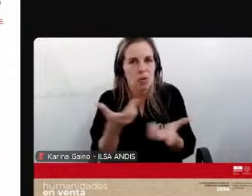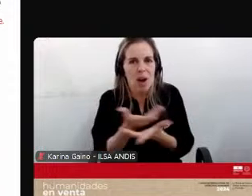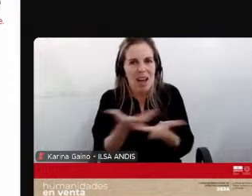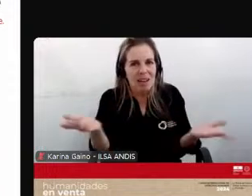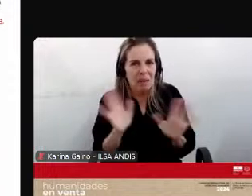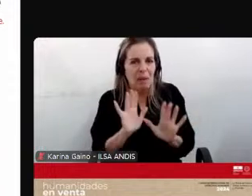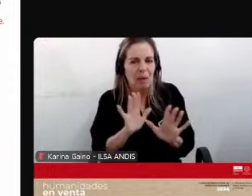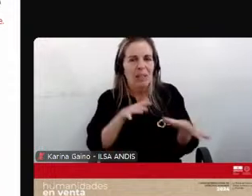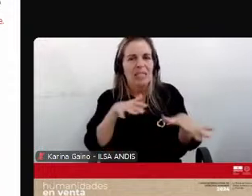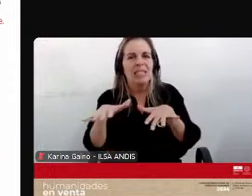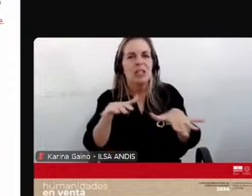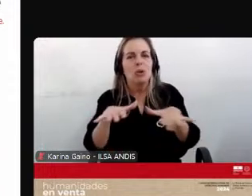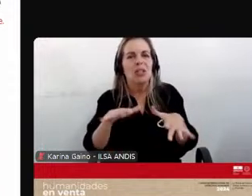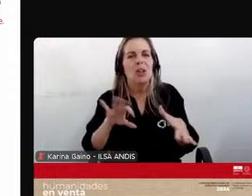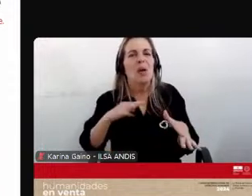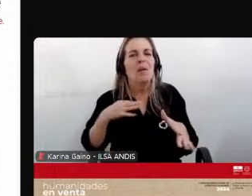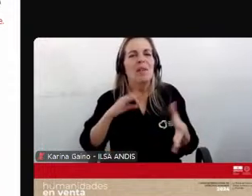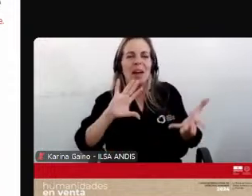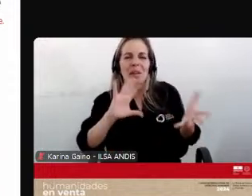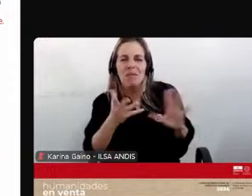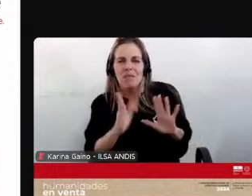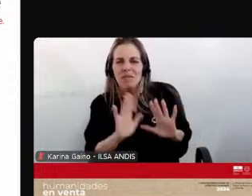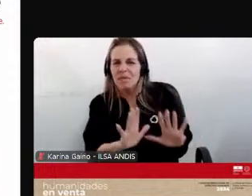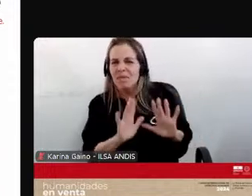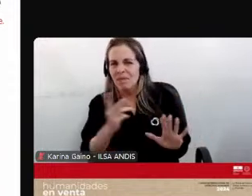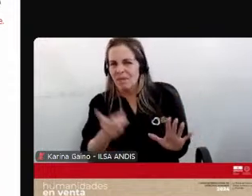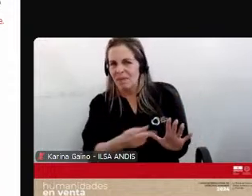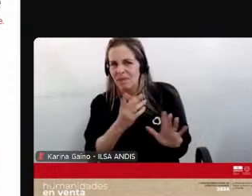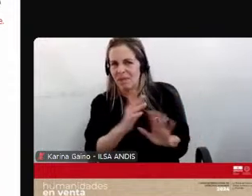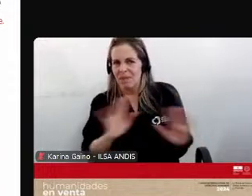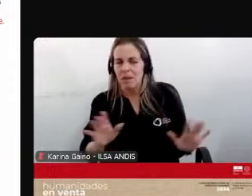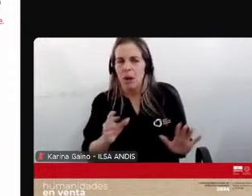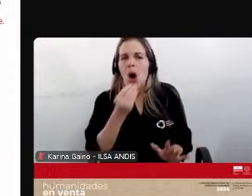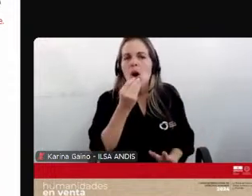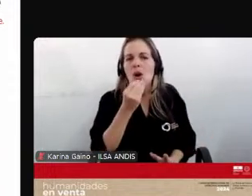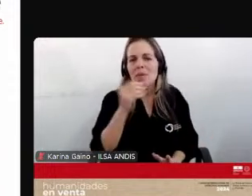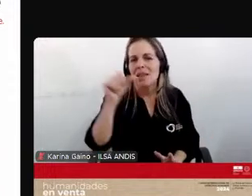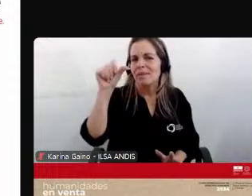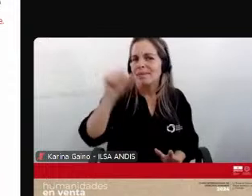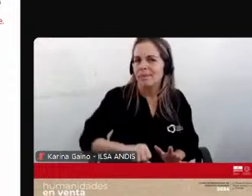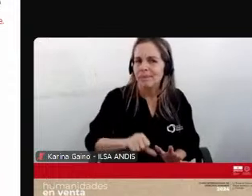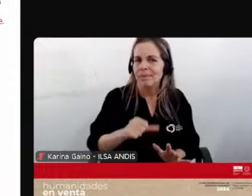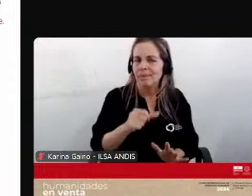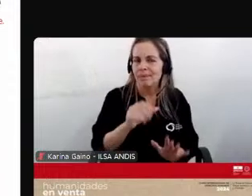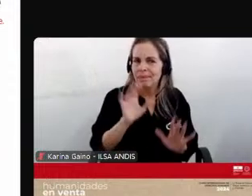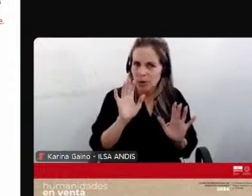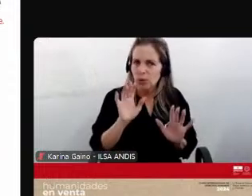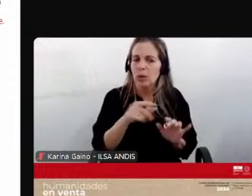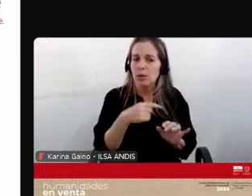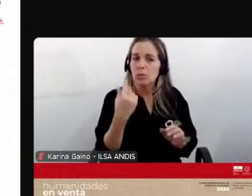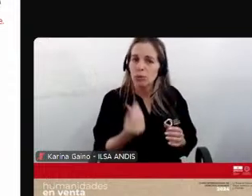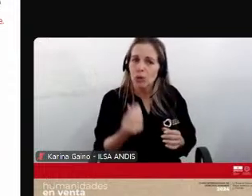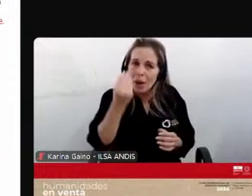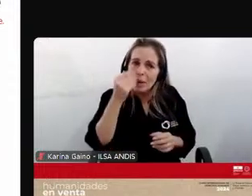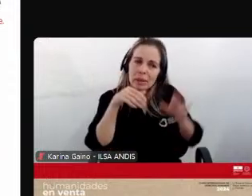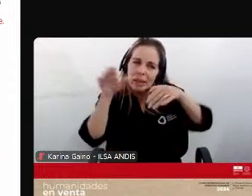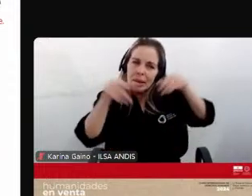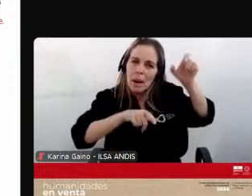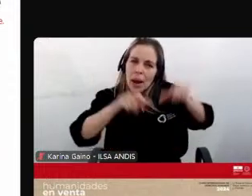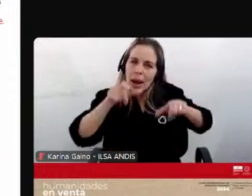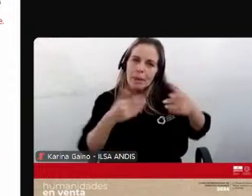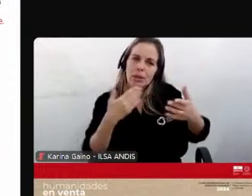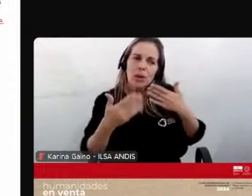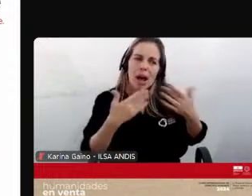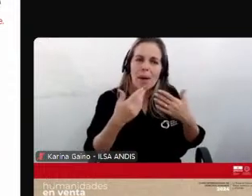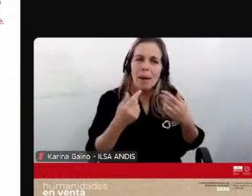food. And it's really interesting when we do worker interviews. One of the things we do is we ask workers, what will be your